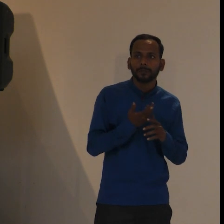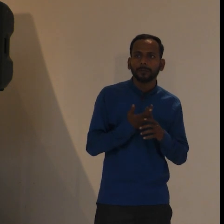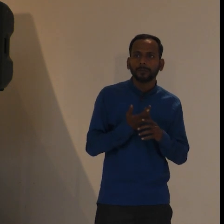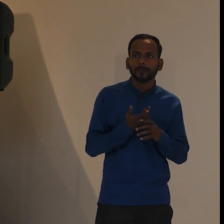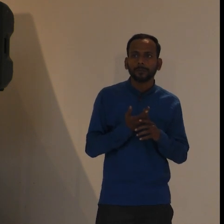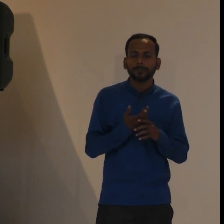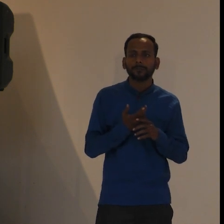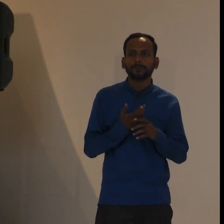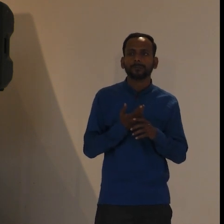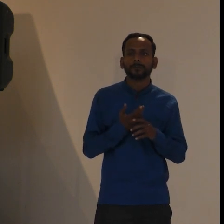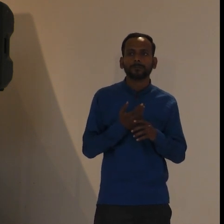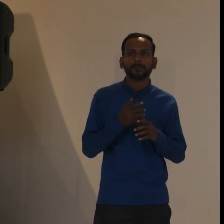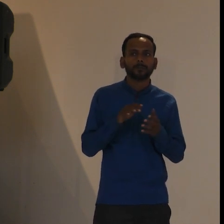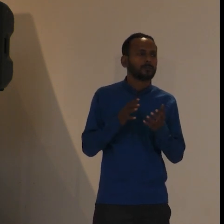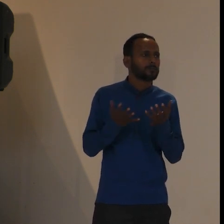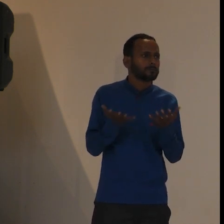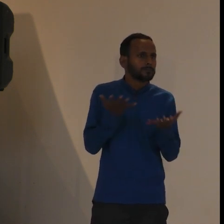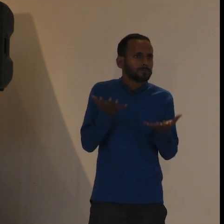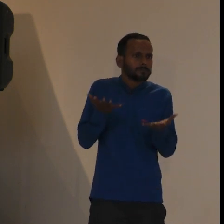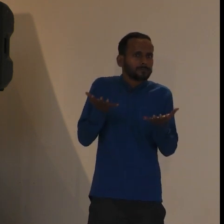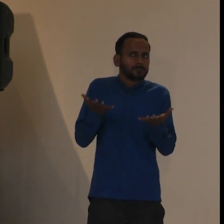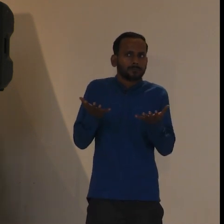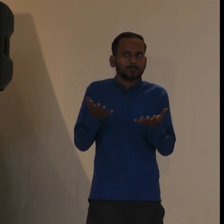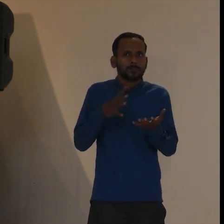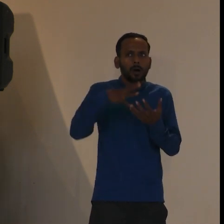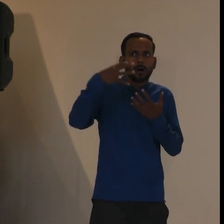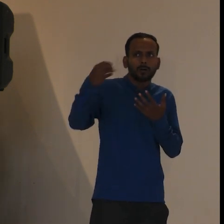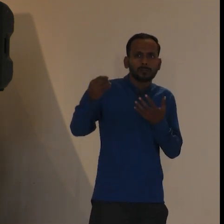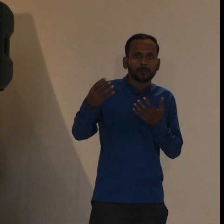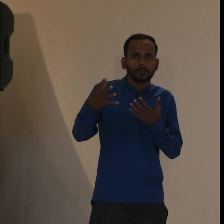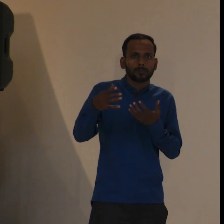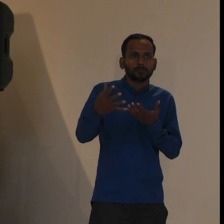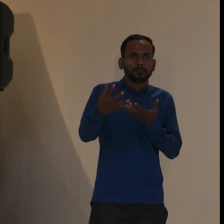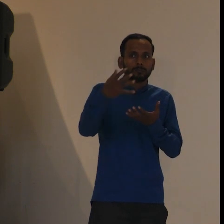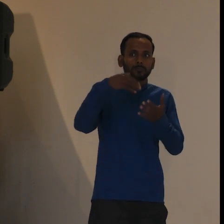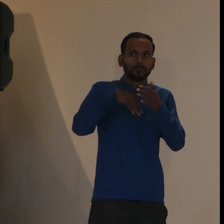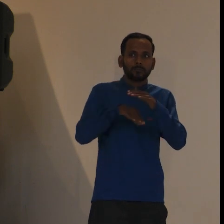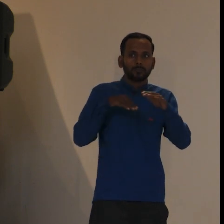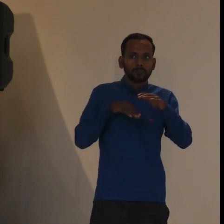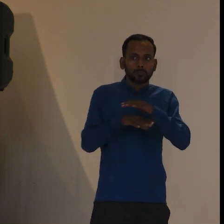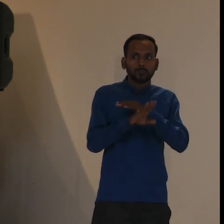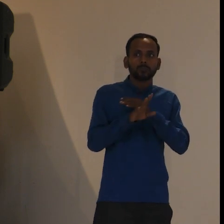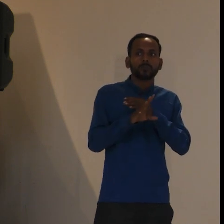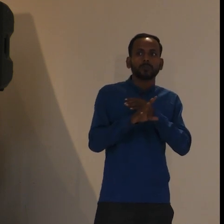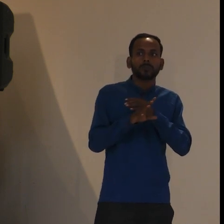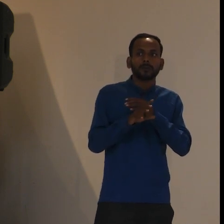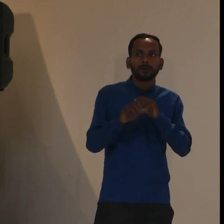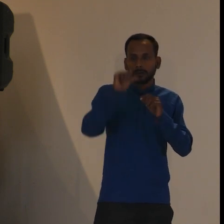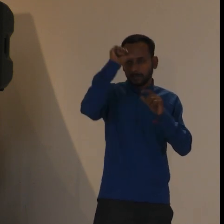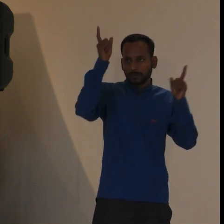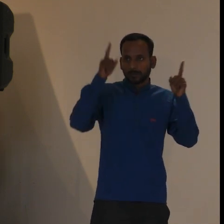peacock, because an Indian artisan would probably have never seen a pelican. And the pelican image comes from a rich tradition of